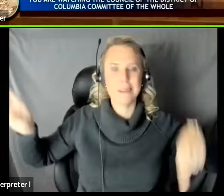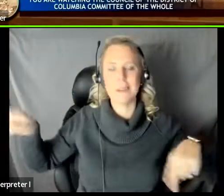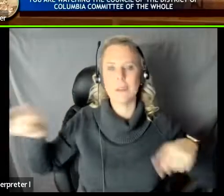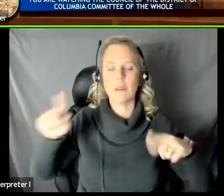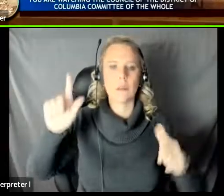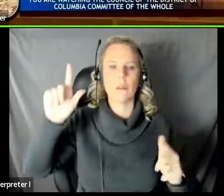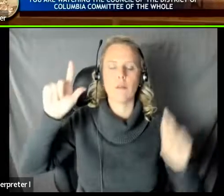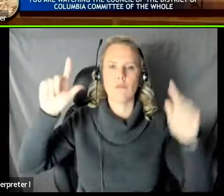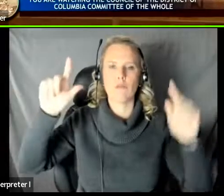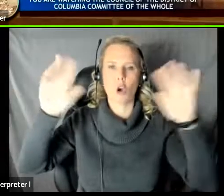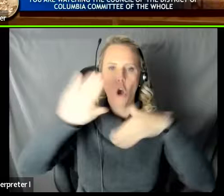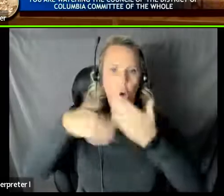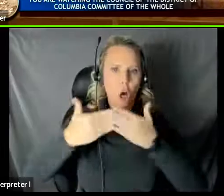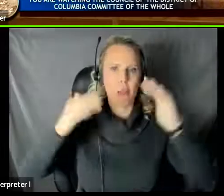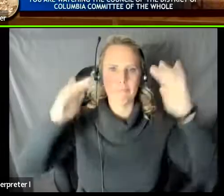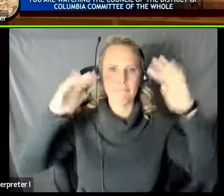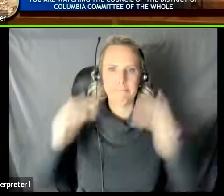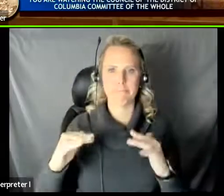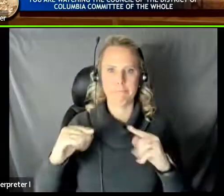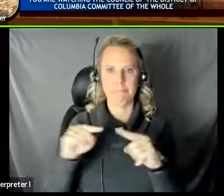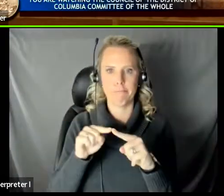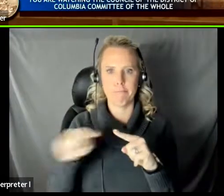to $99.